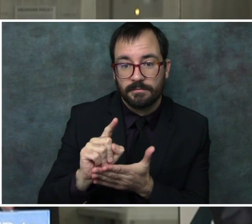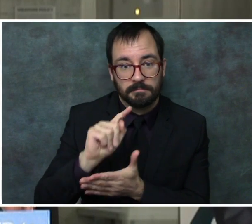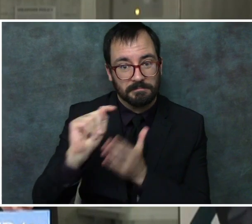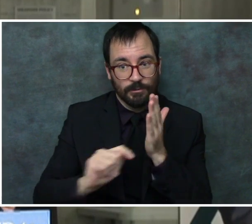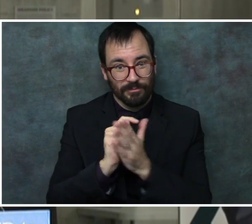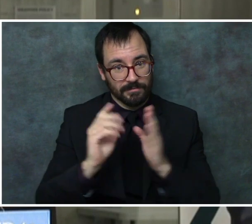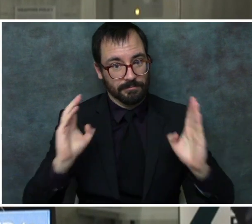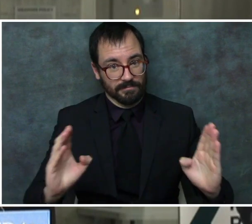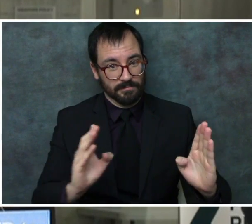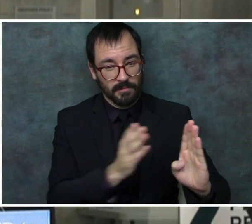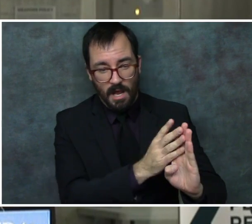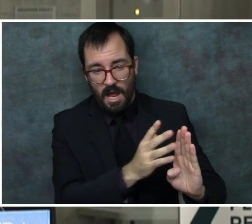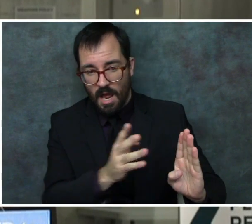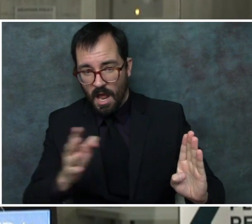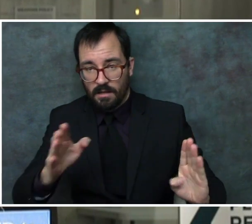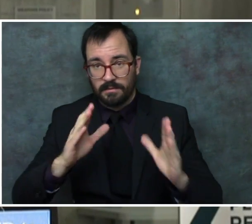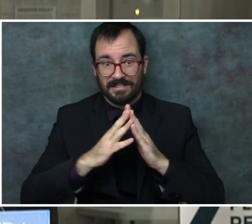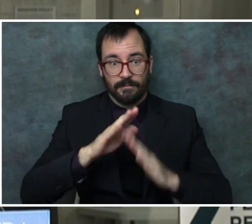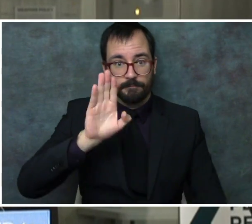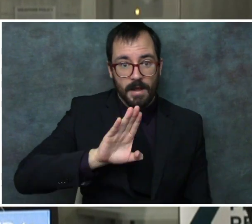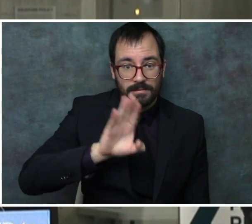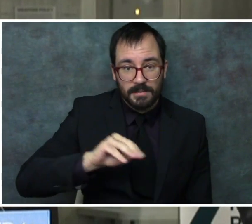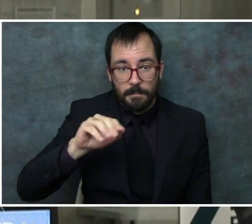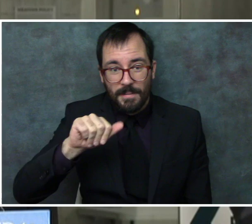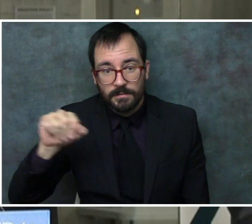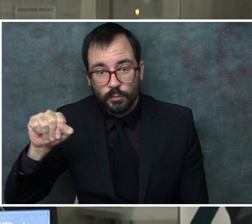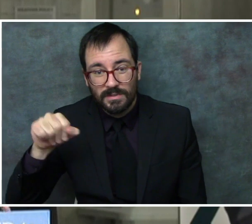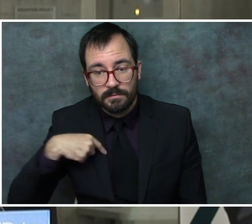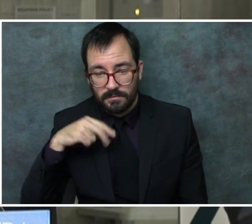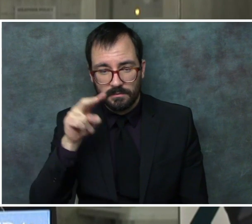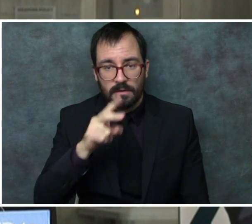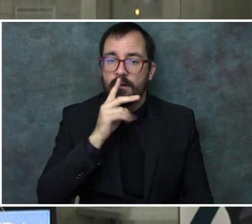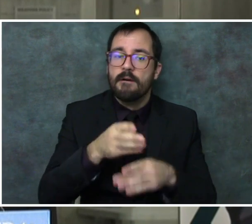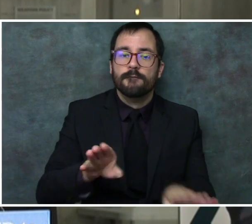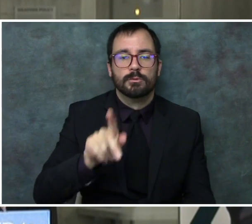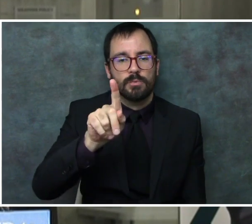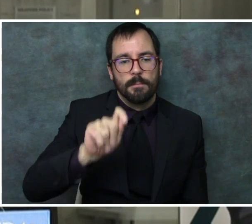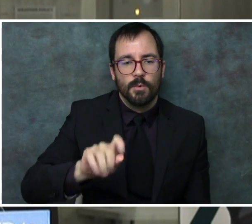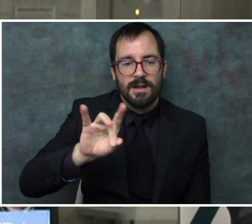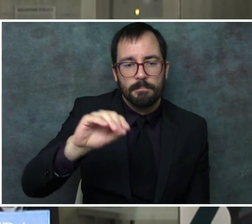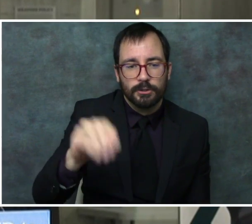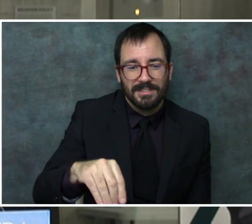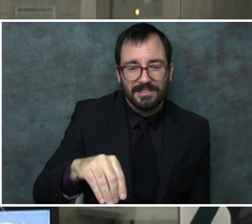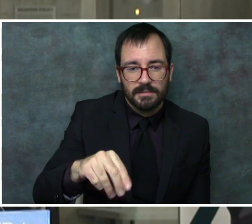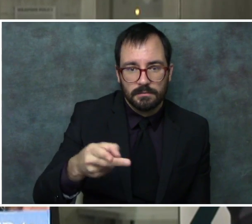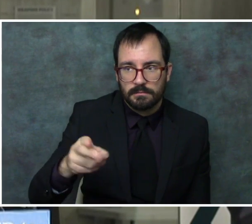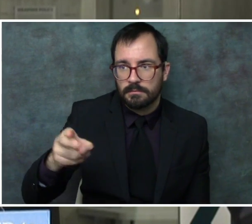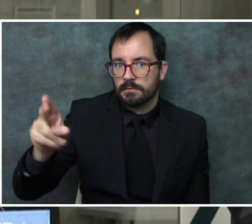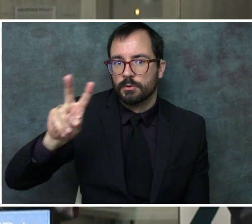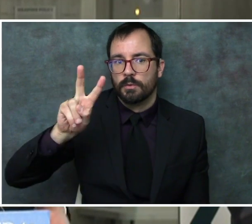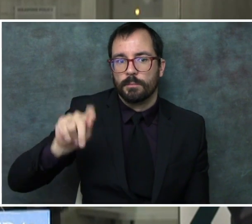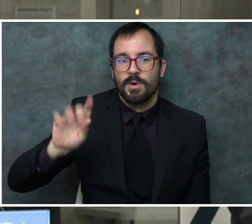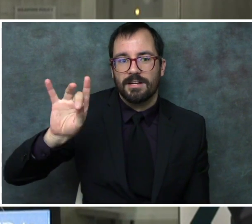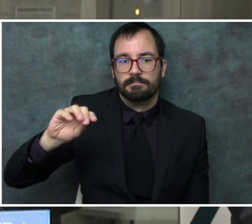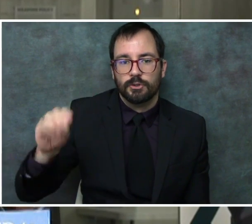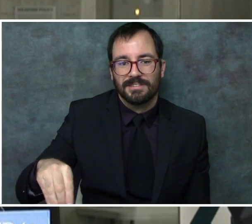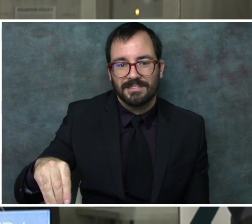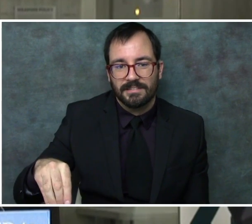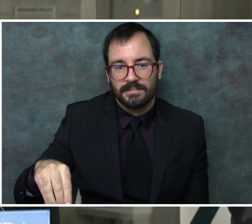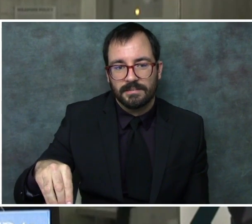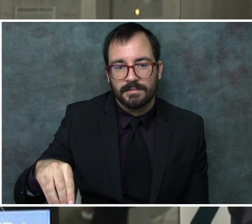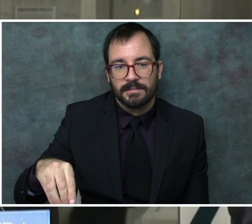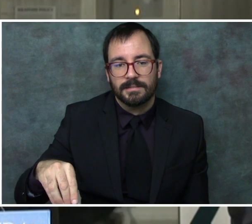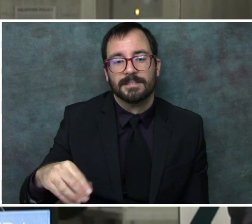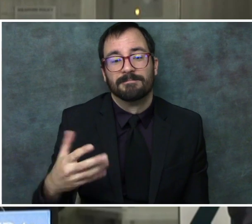of 1.8% to the highest 2.8%, and in the last couple of weeks seeing us hit the 3%, 3.5, 3.9, now